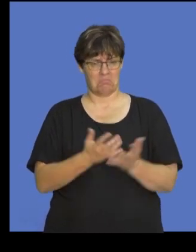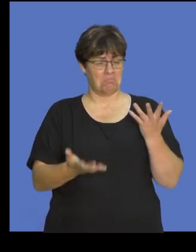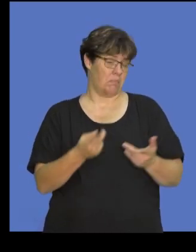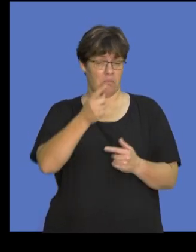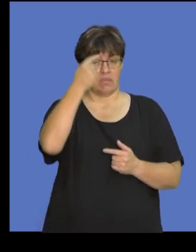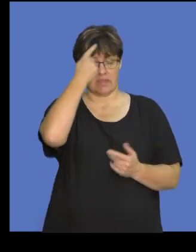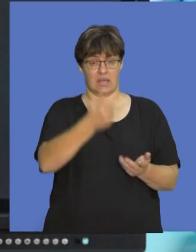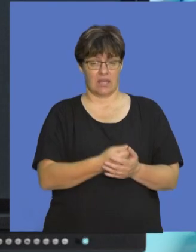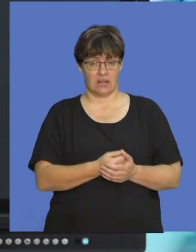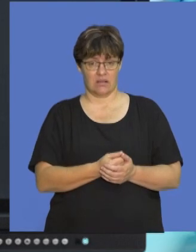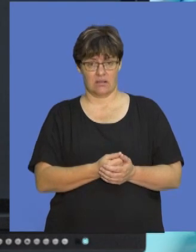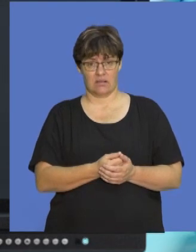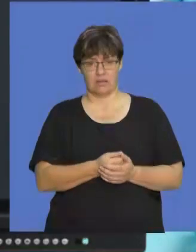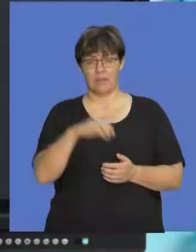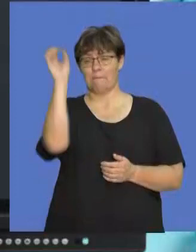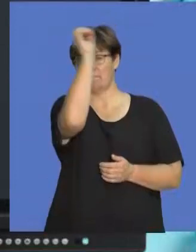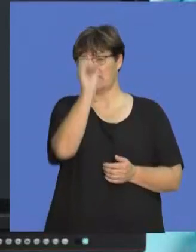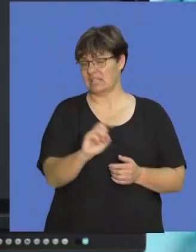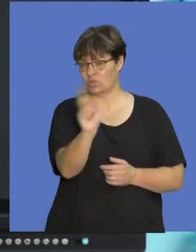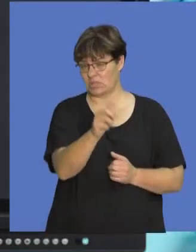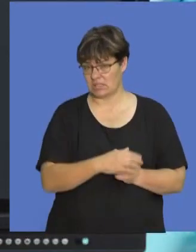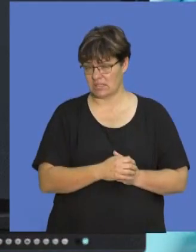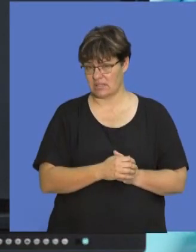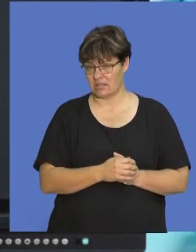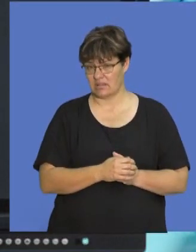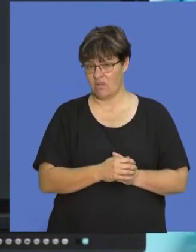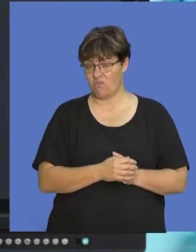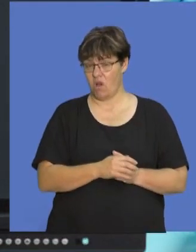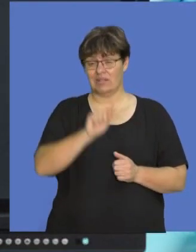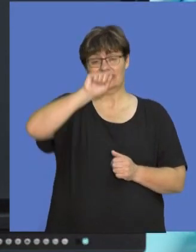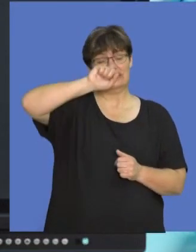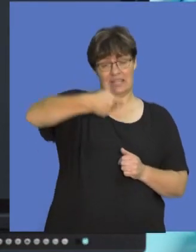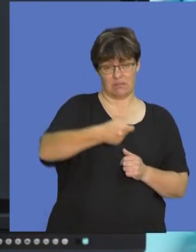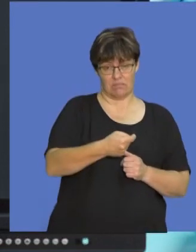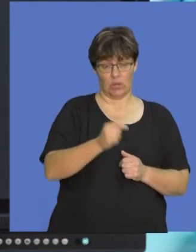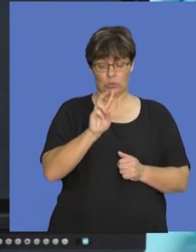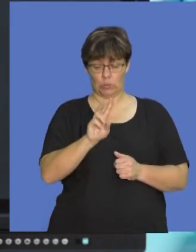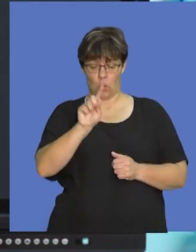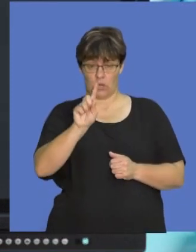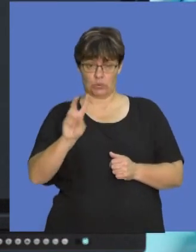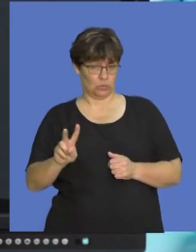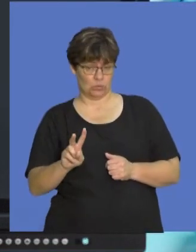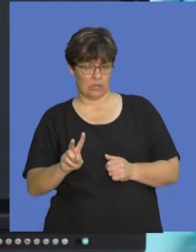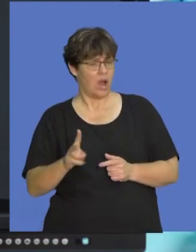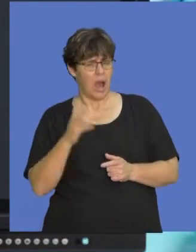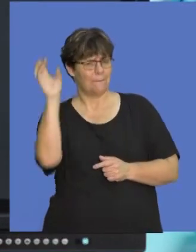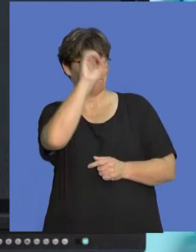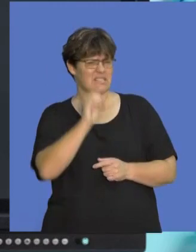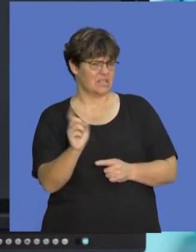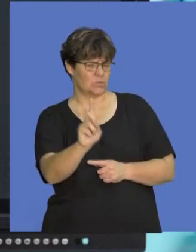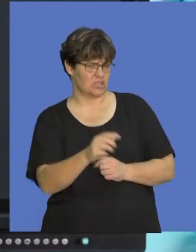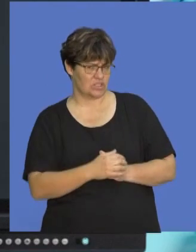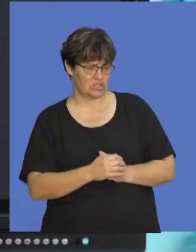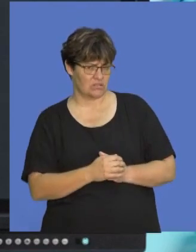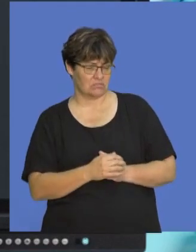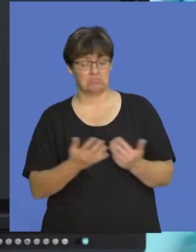What do you think it would be if we were asked for a percentage? Instead of a decimal place correct to 2 decimal places, what